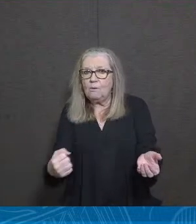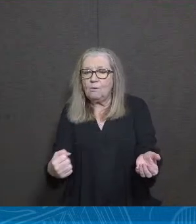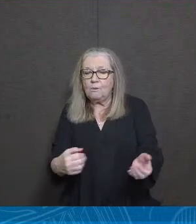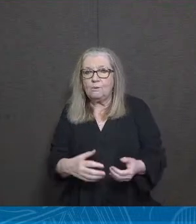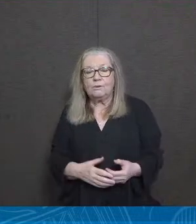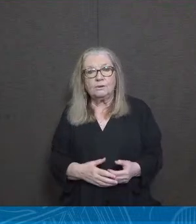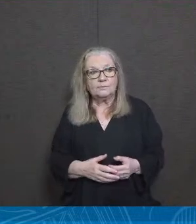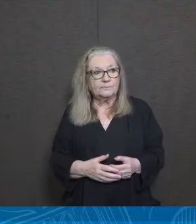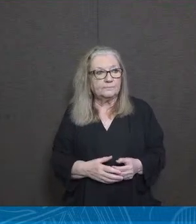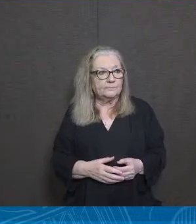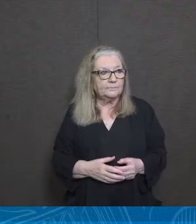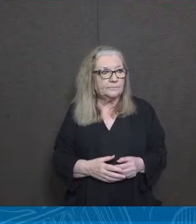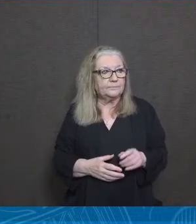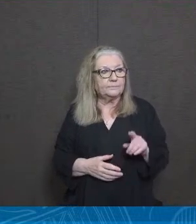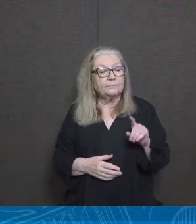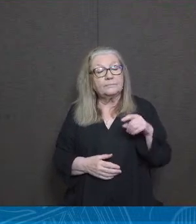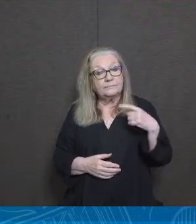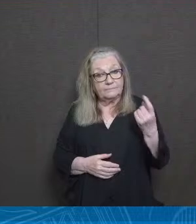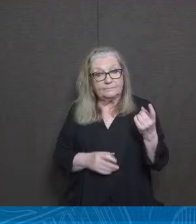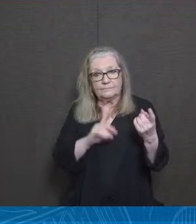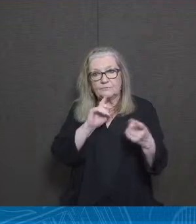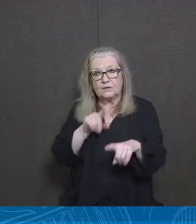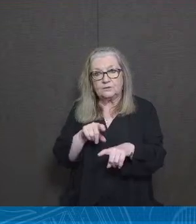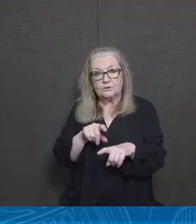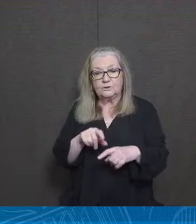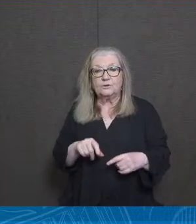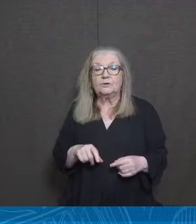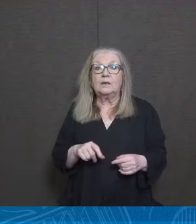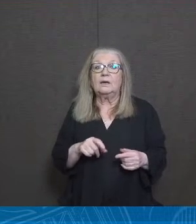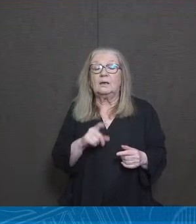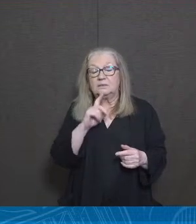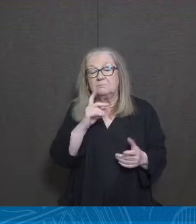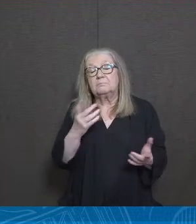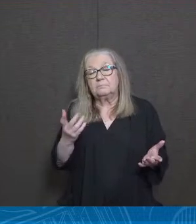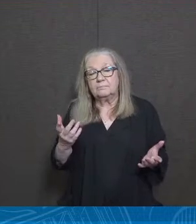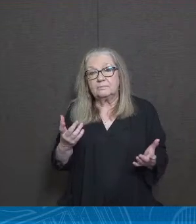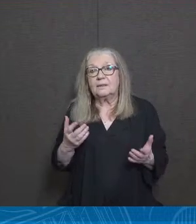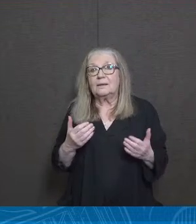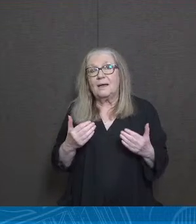Michael? The World Meteorological